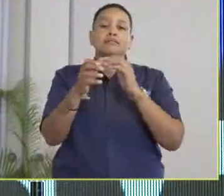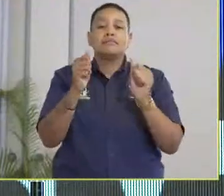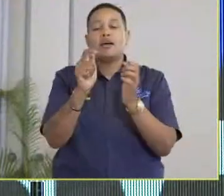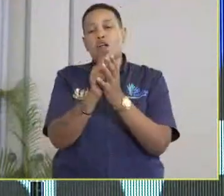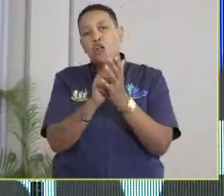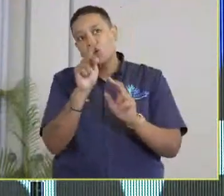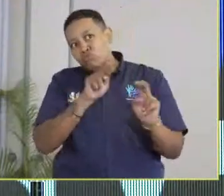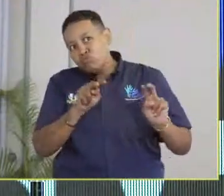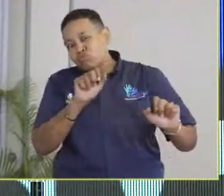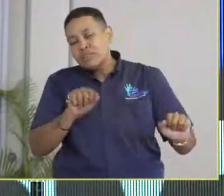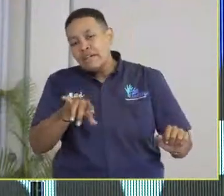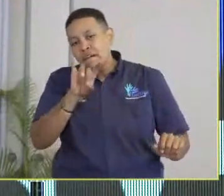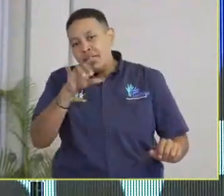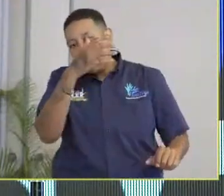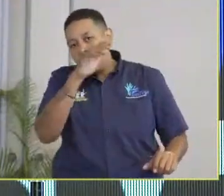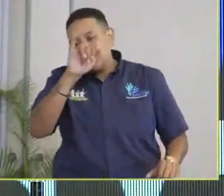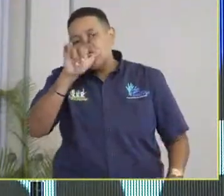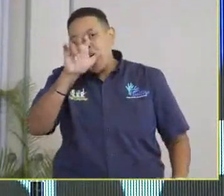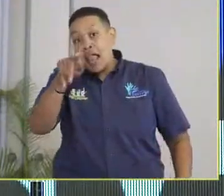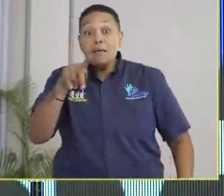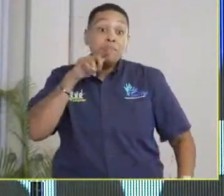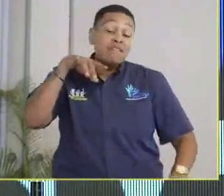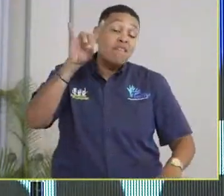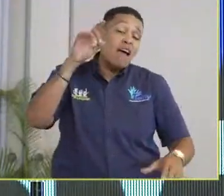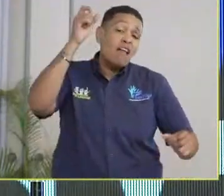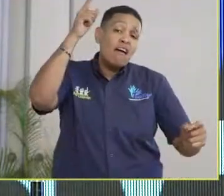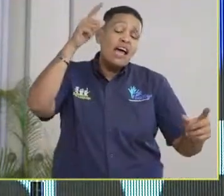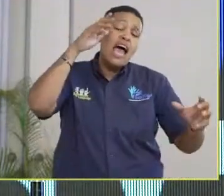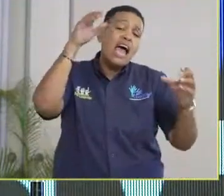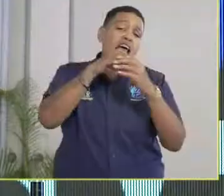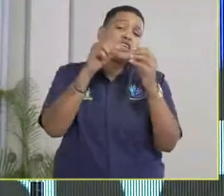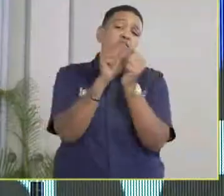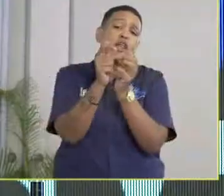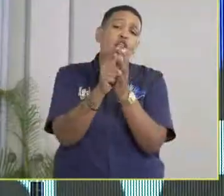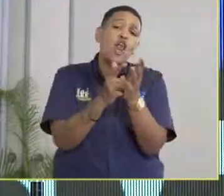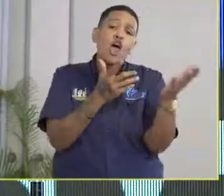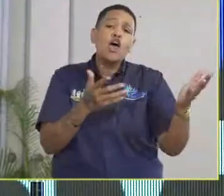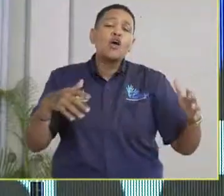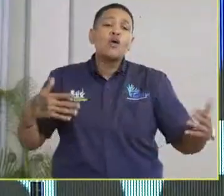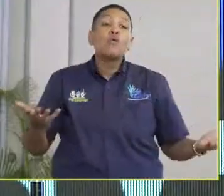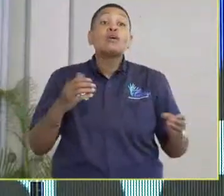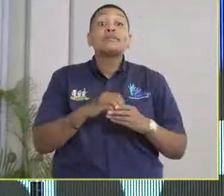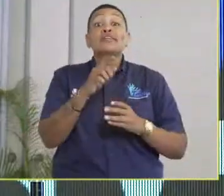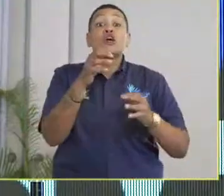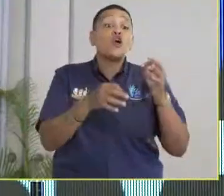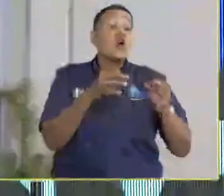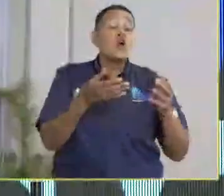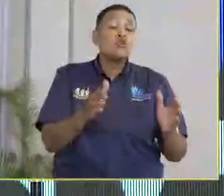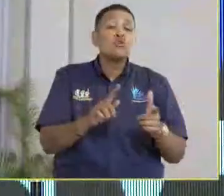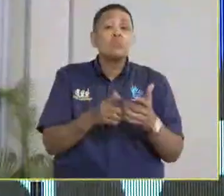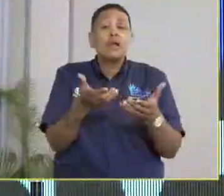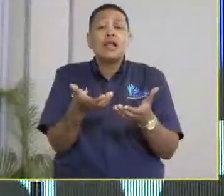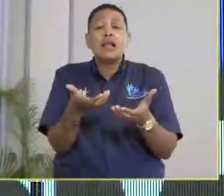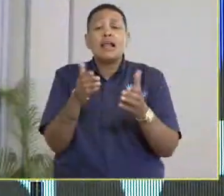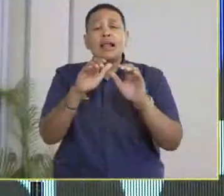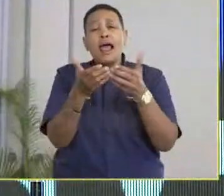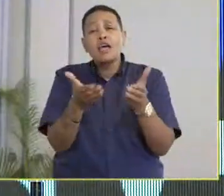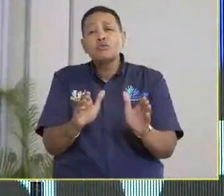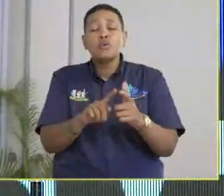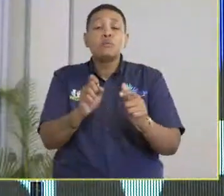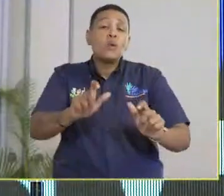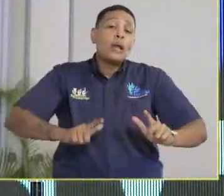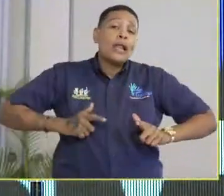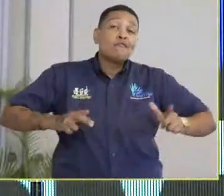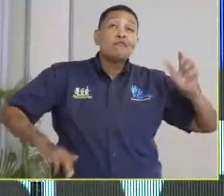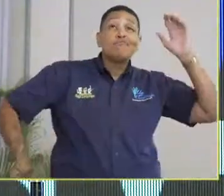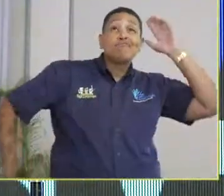Jamaican to find, understand, and engage with the law. Whether you're in the courtroom, a classroom, or your living